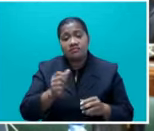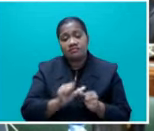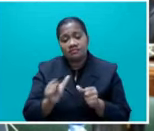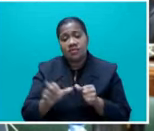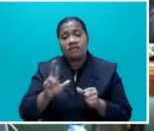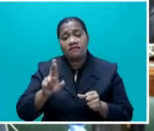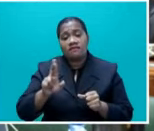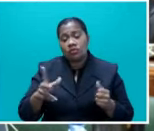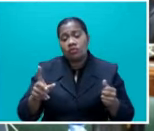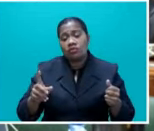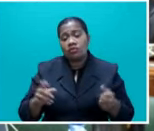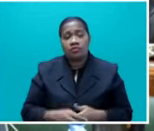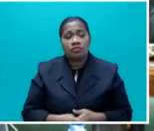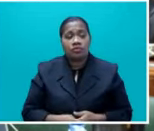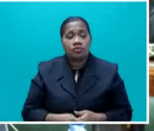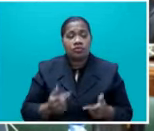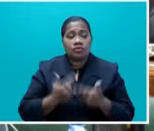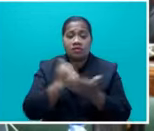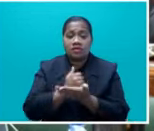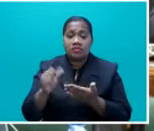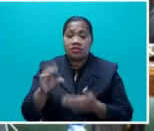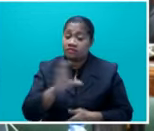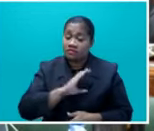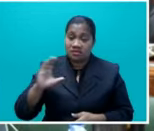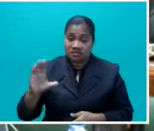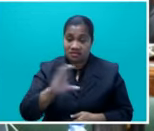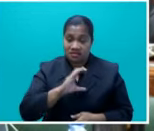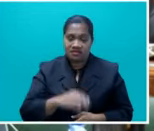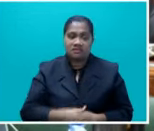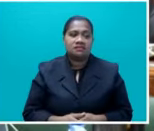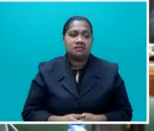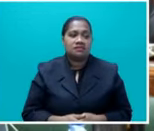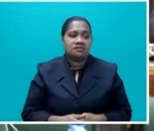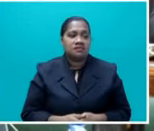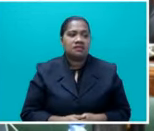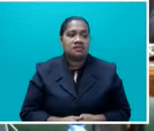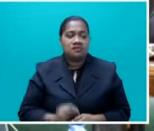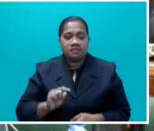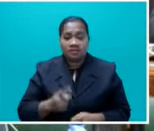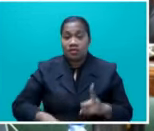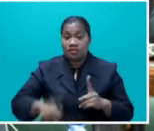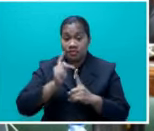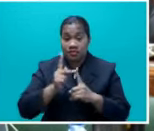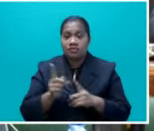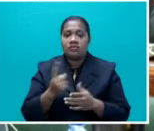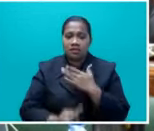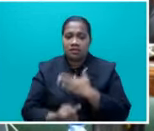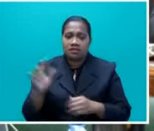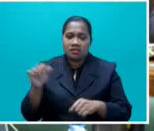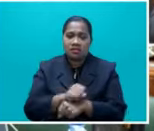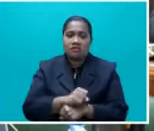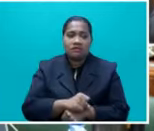number of citizens. Unfortunately, partisan politics overtakes the greater good for the